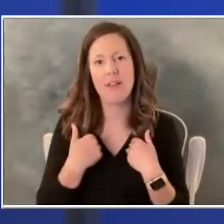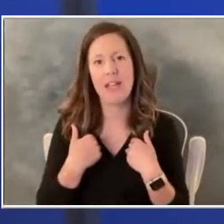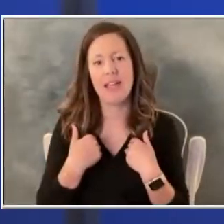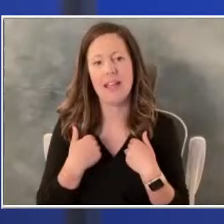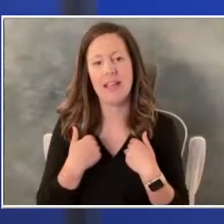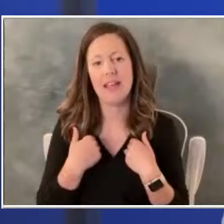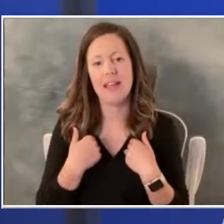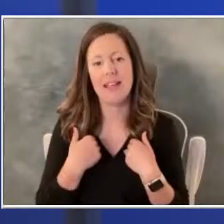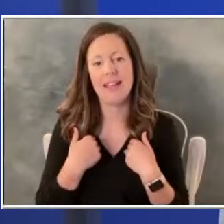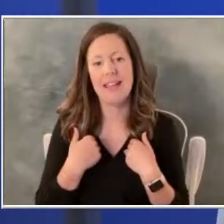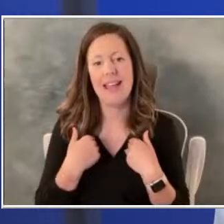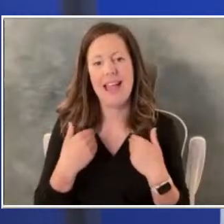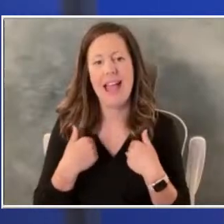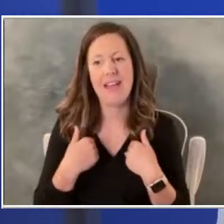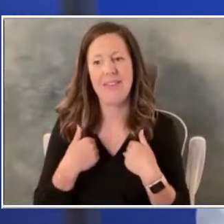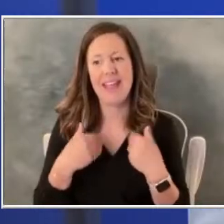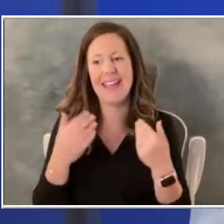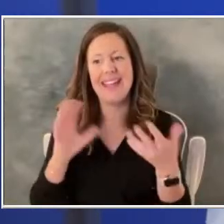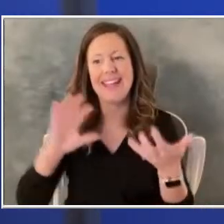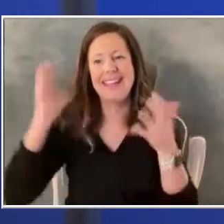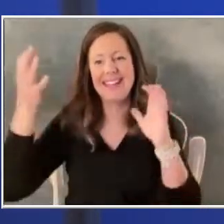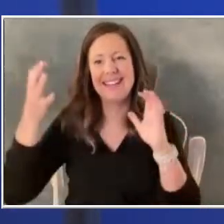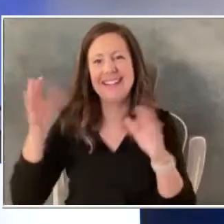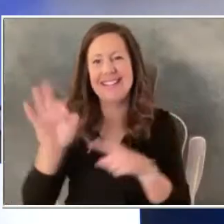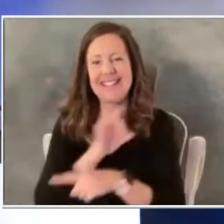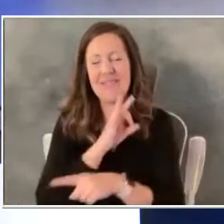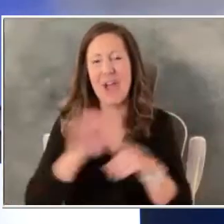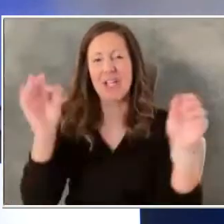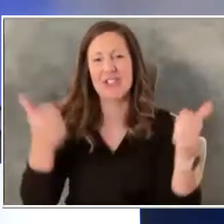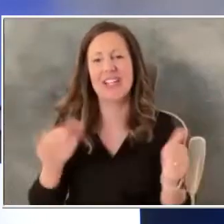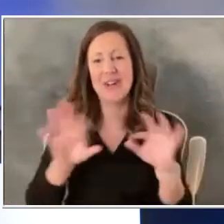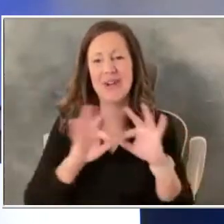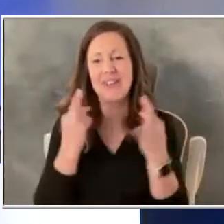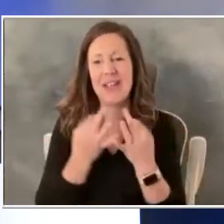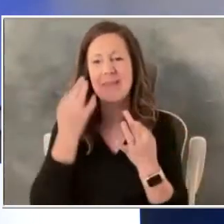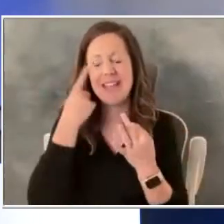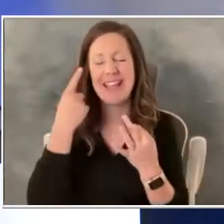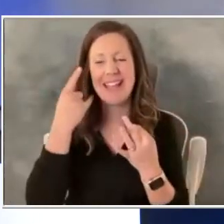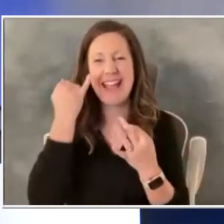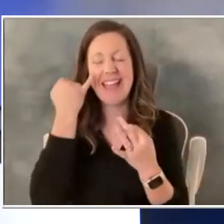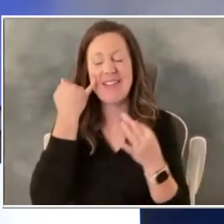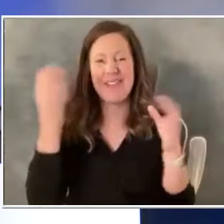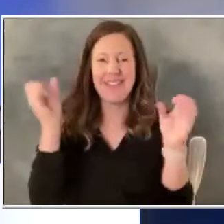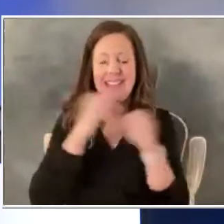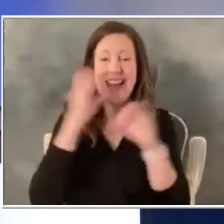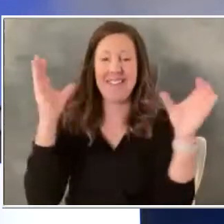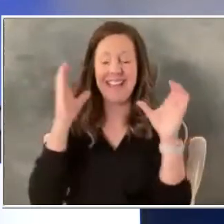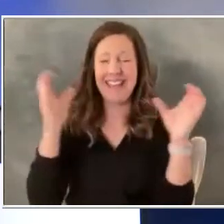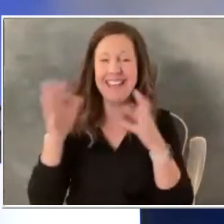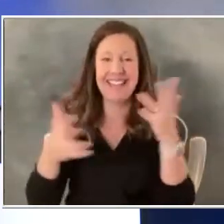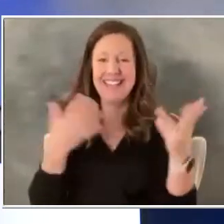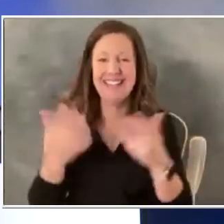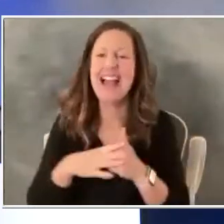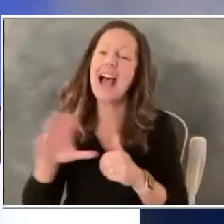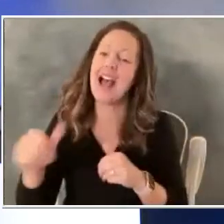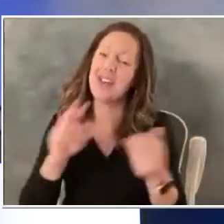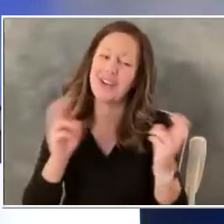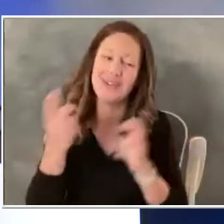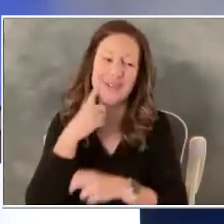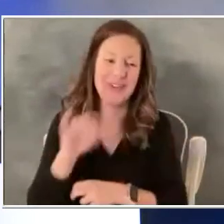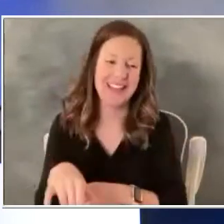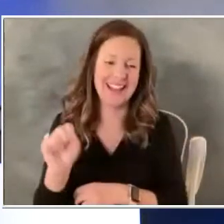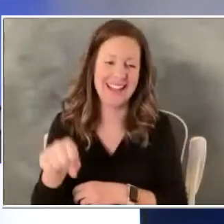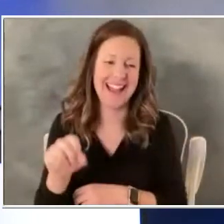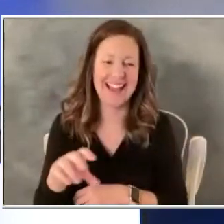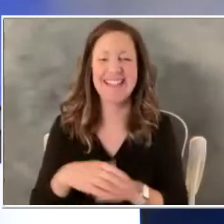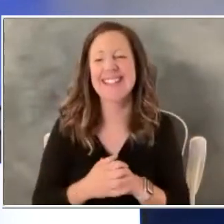high caffeine person. No, I don't think there's any increased risk of caffeine. Many other issues to deal with when it comes to caffeine or your need for it.